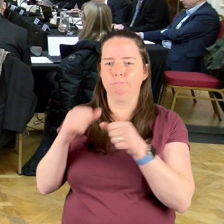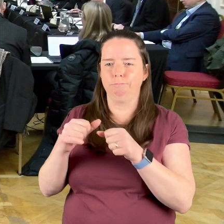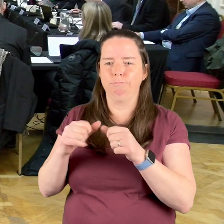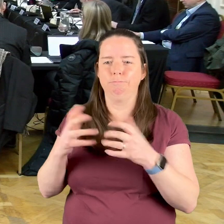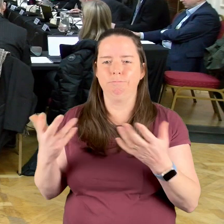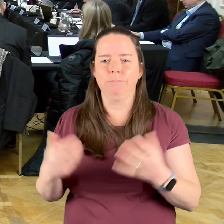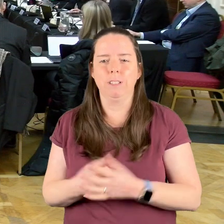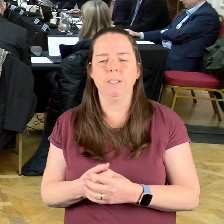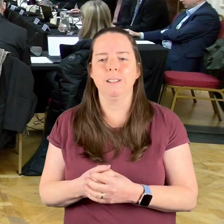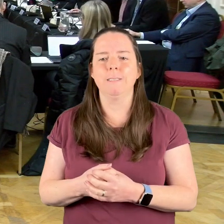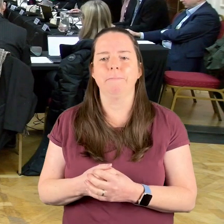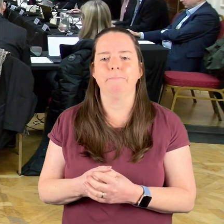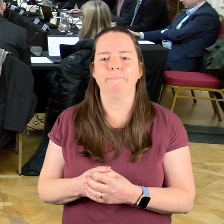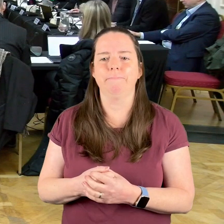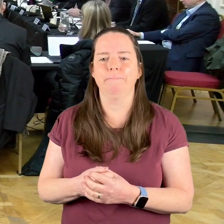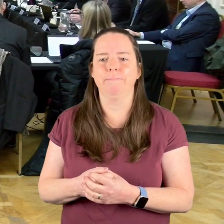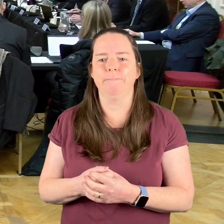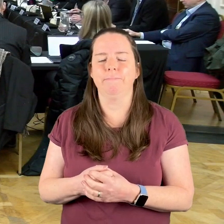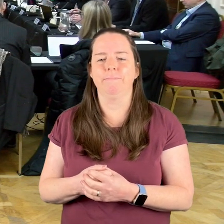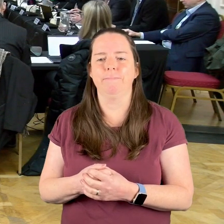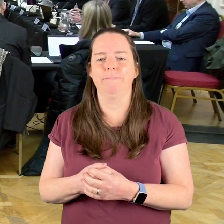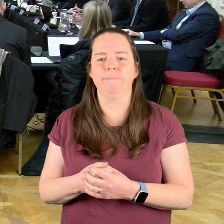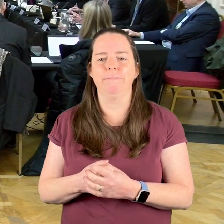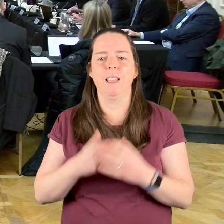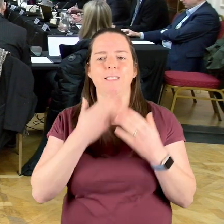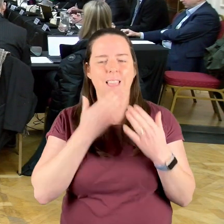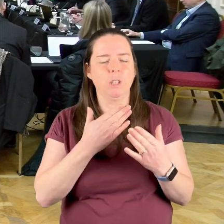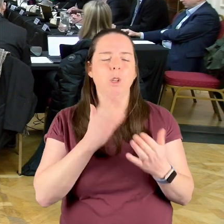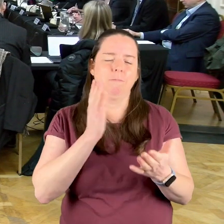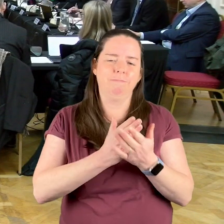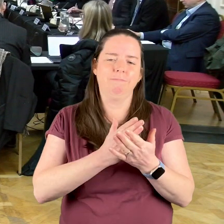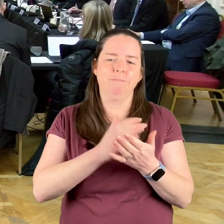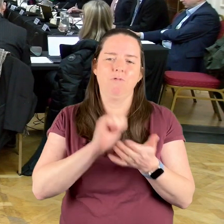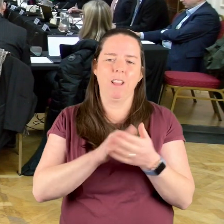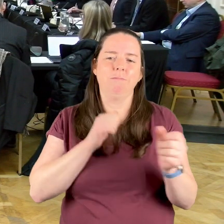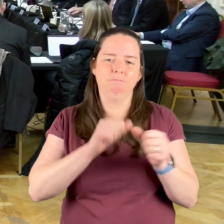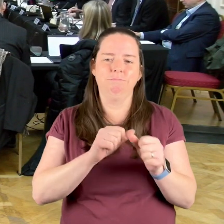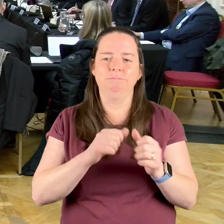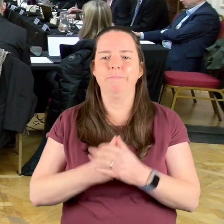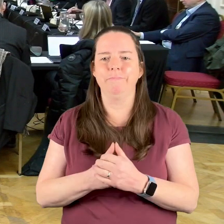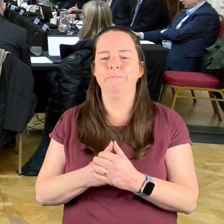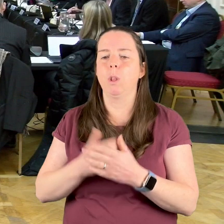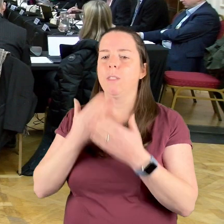Chair. Thank you. You have indeed, Jonathan. So thank you. And Helen.